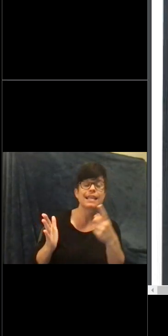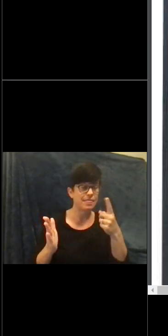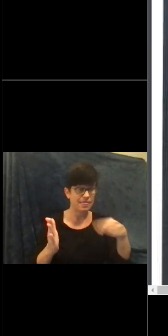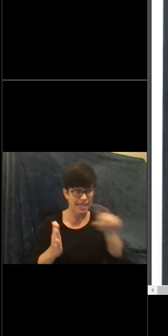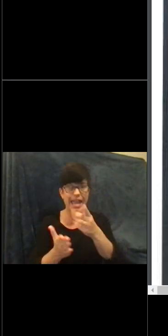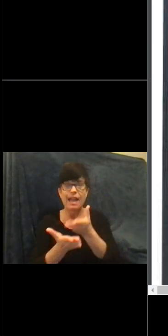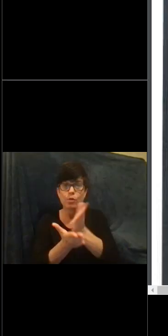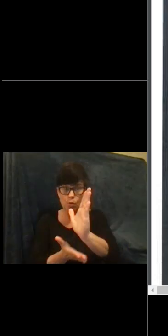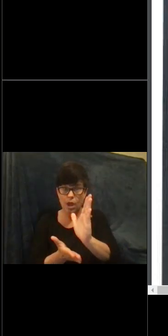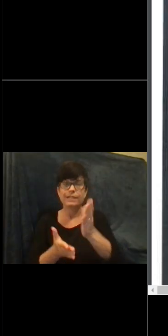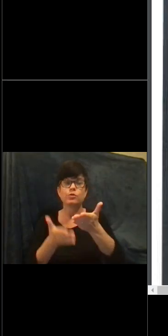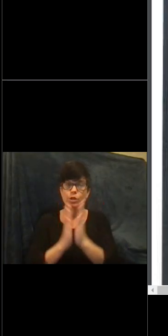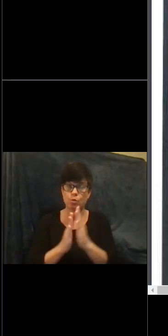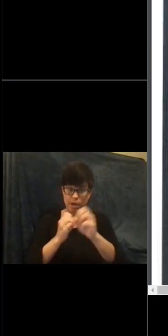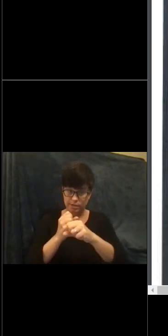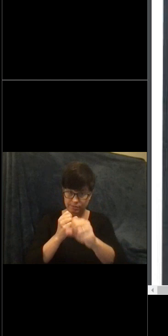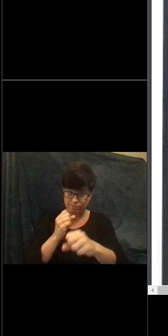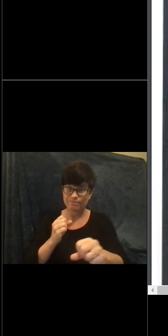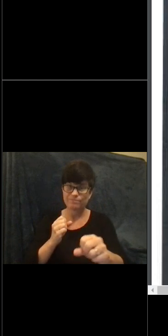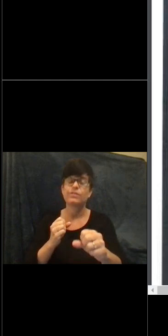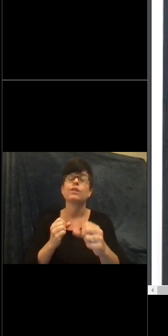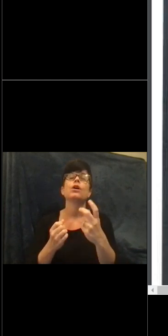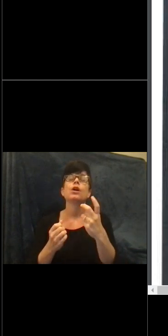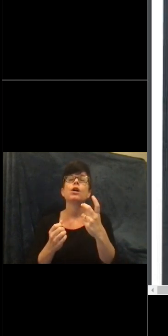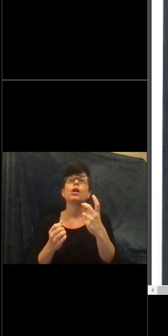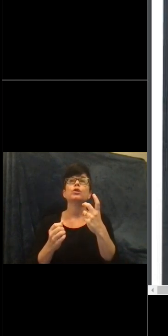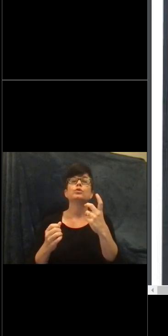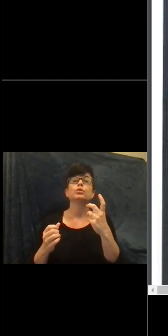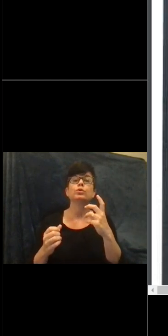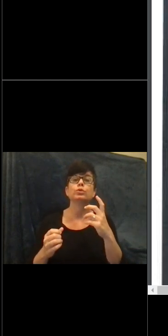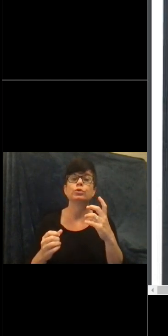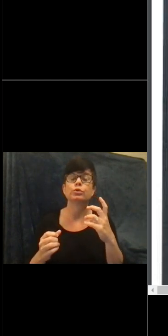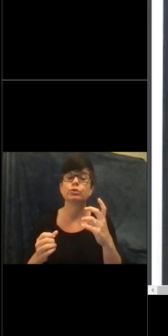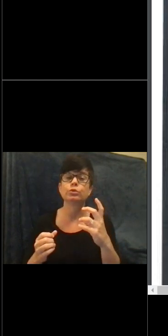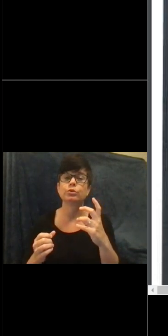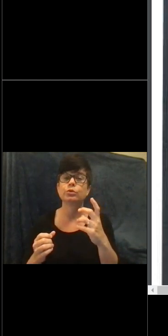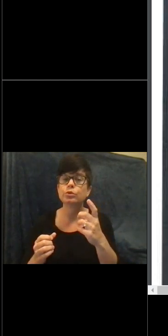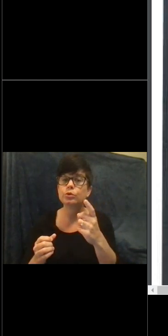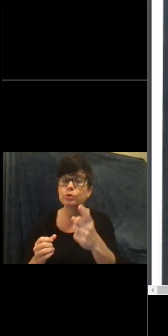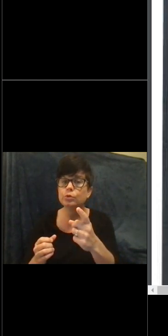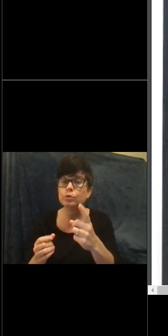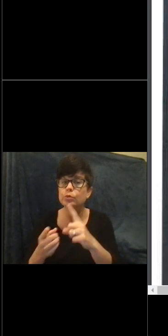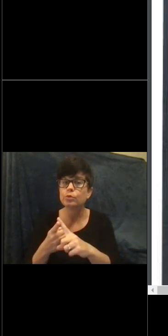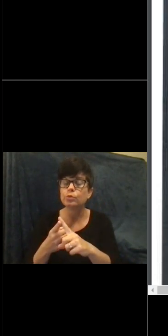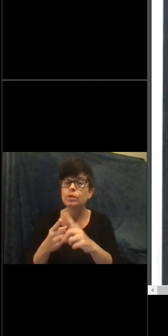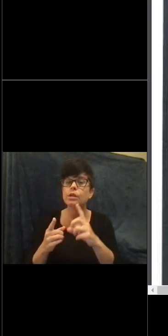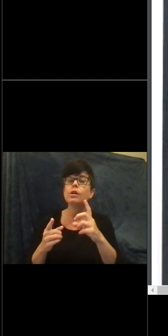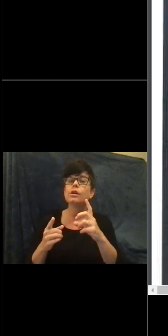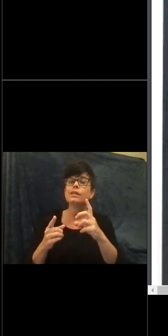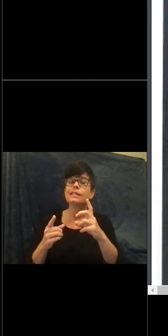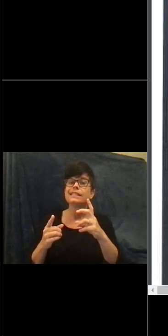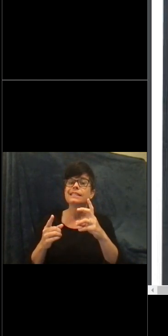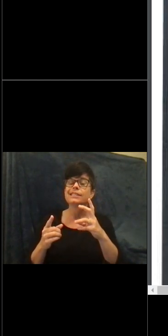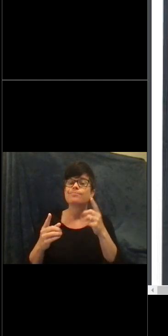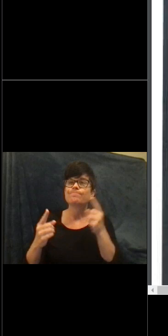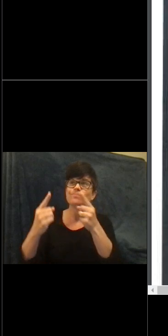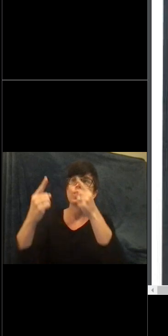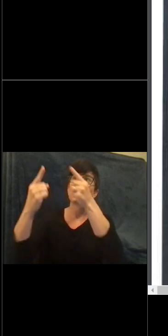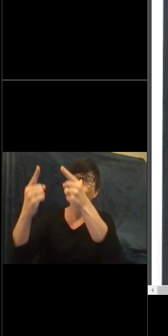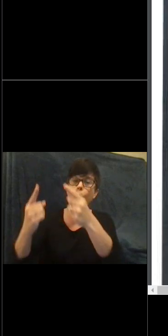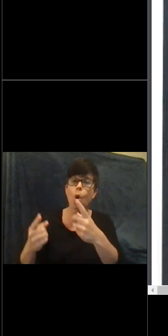an extension to reasonably fulfill the condition. The condition that they would be attempting to fulfill would be work towards provision of the